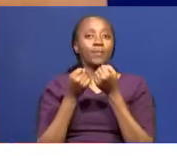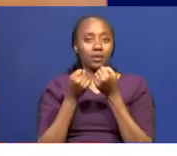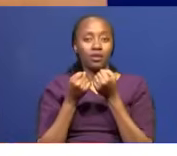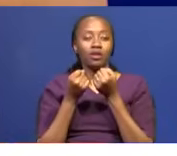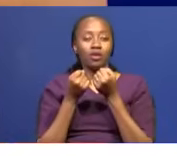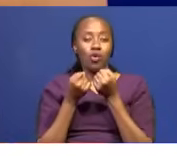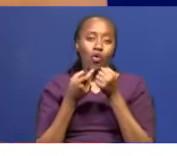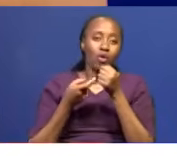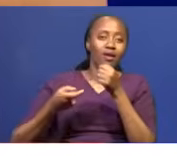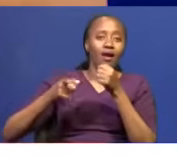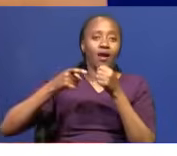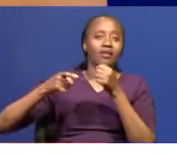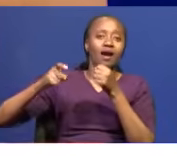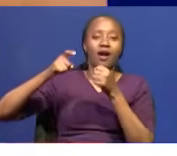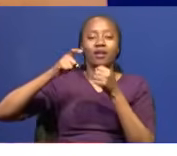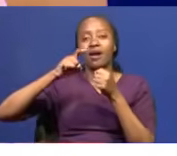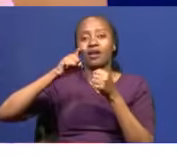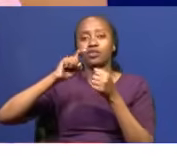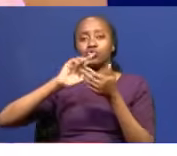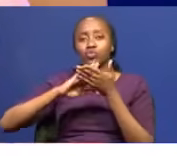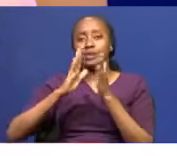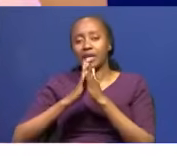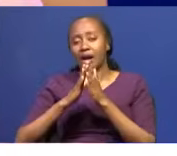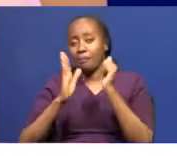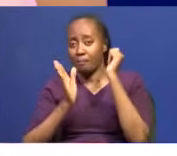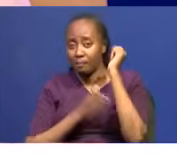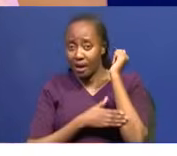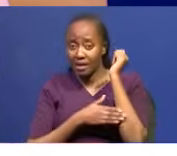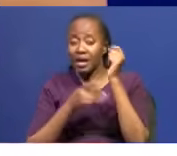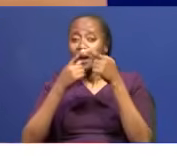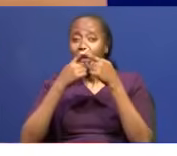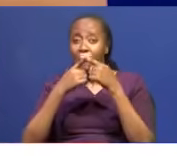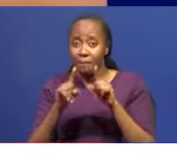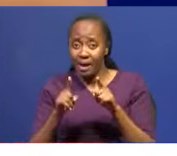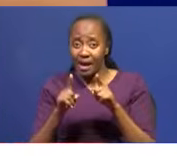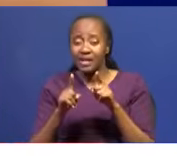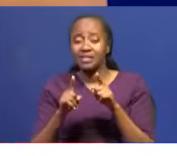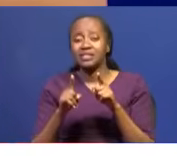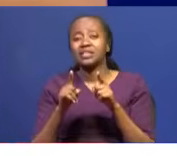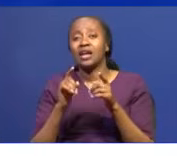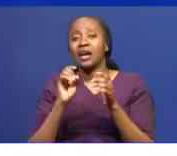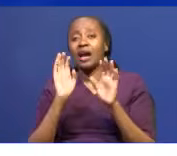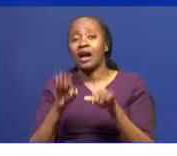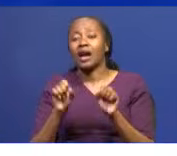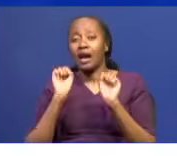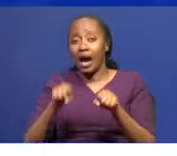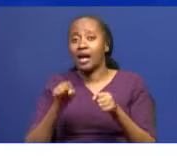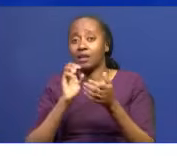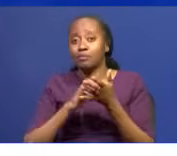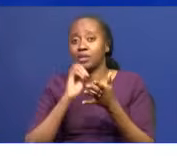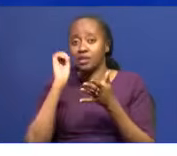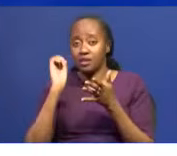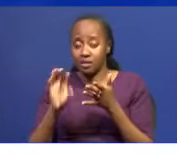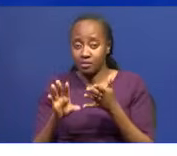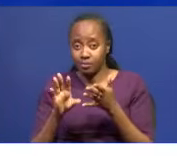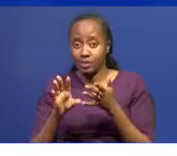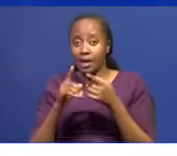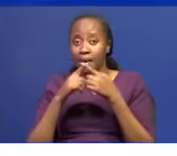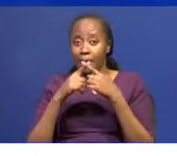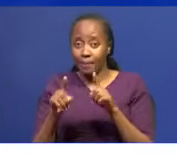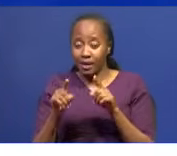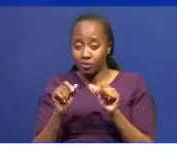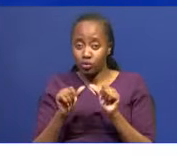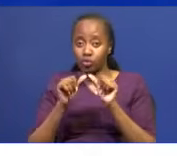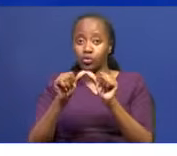escalates into a large-scale humanitarian emergency that will cost far more to address. These are struggling with currency